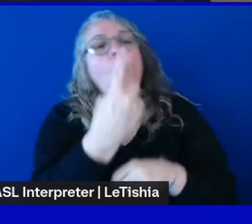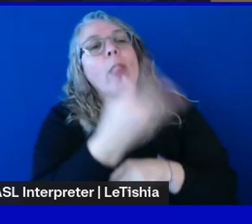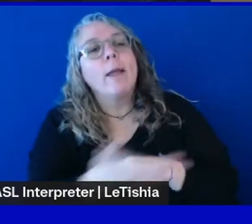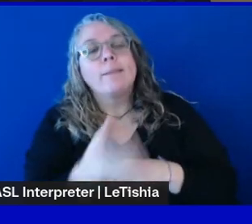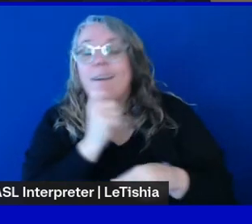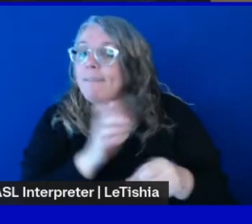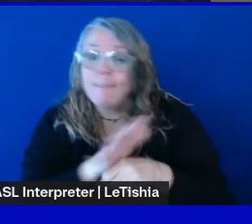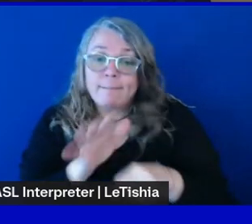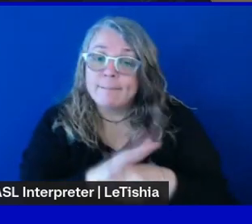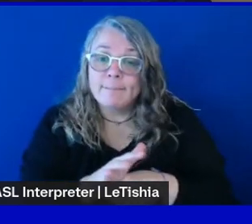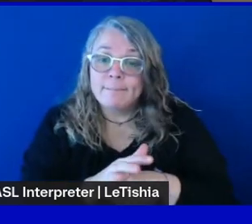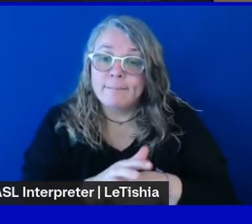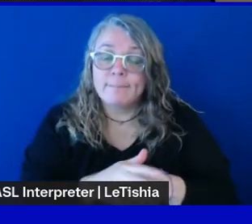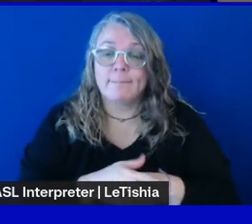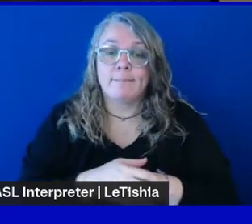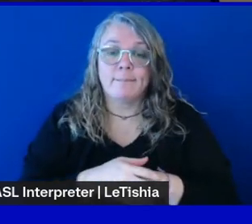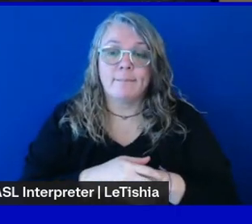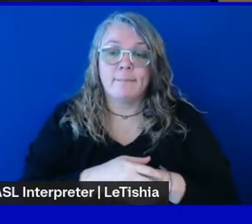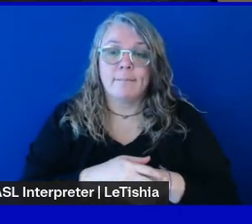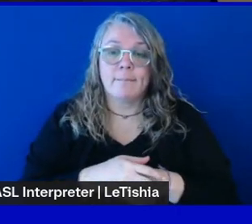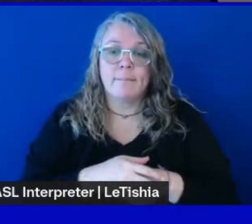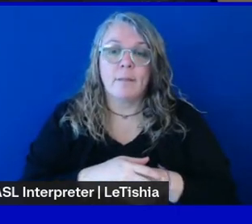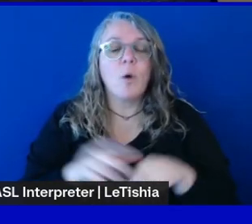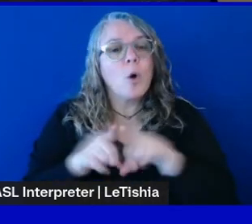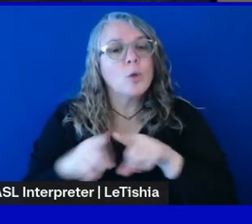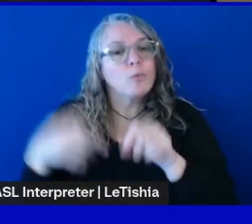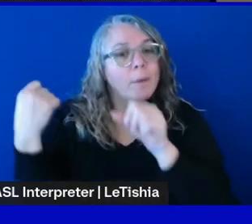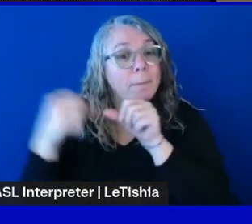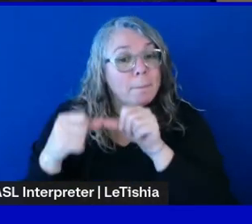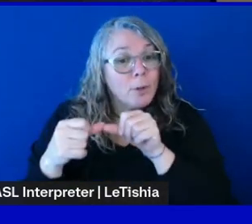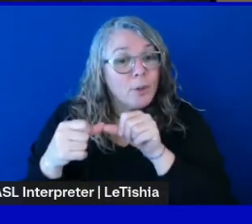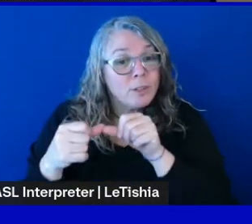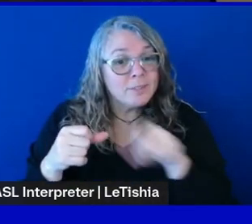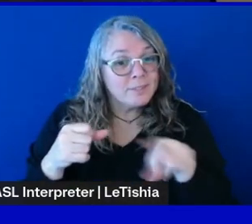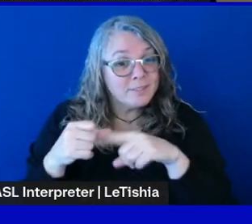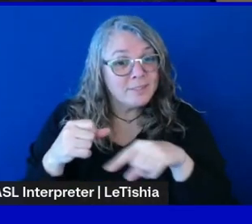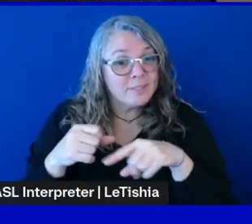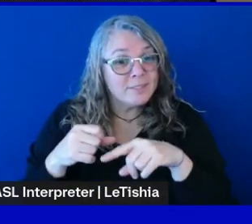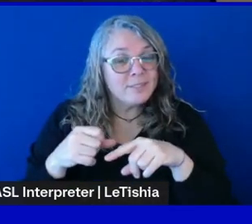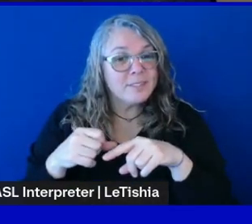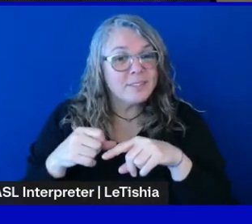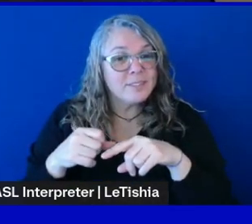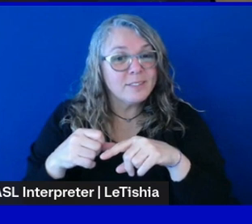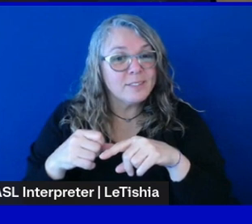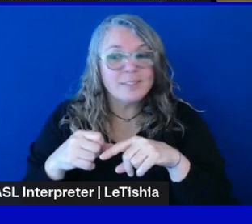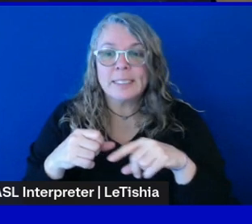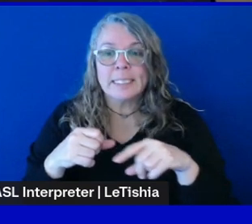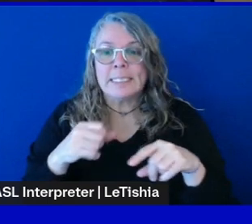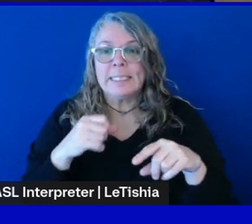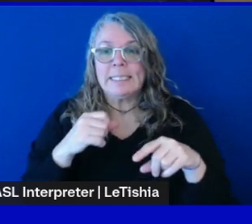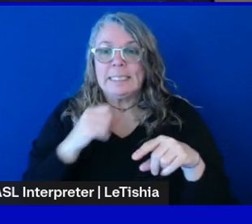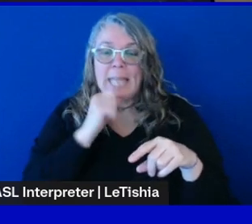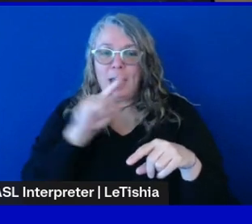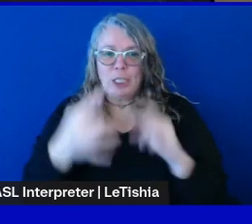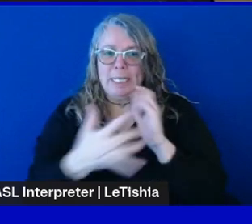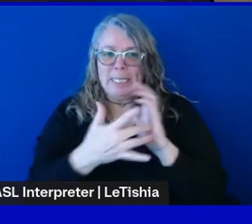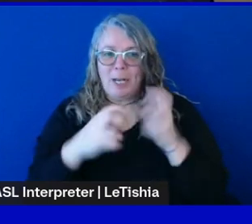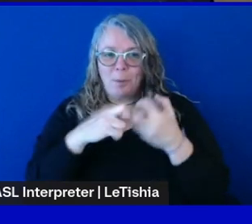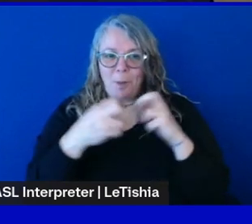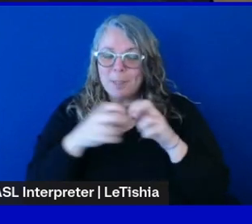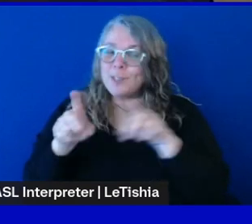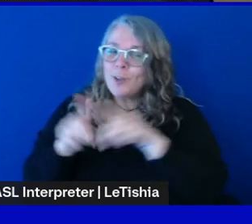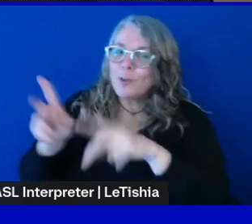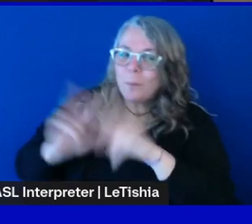And also remember, it's not just a technical problem, it's also a people's problem. So make sure that